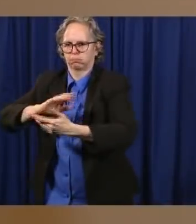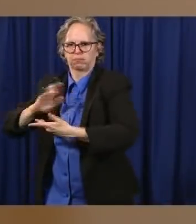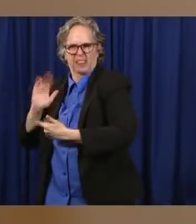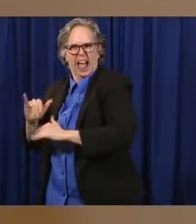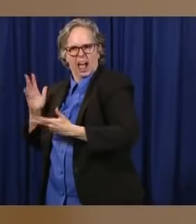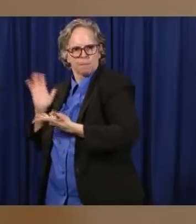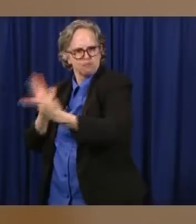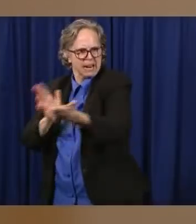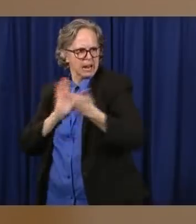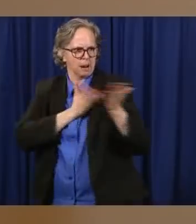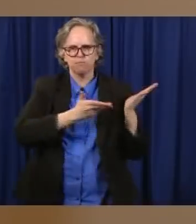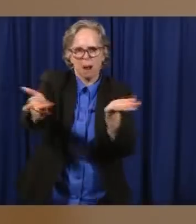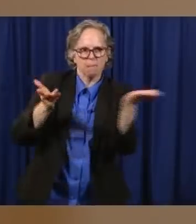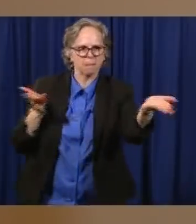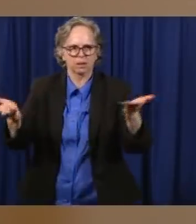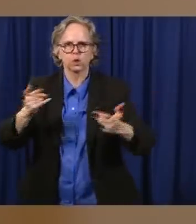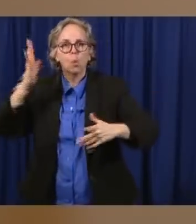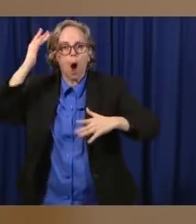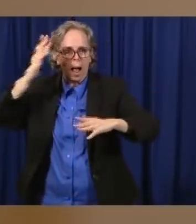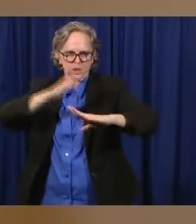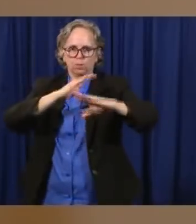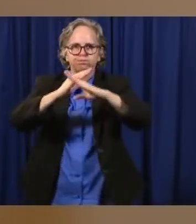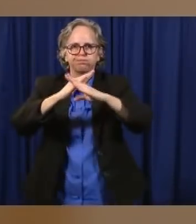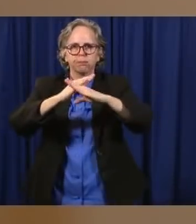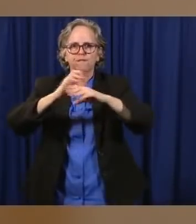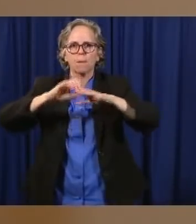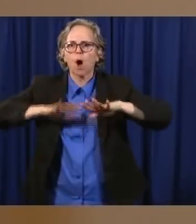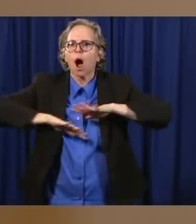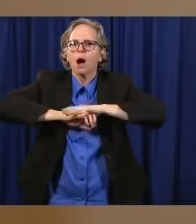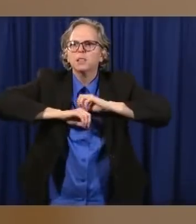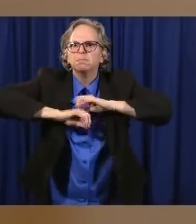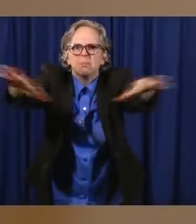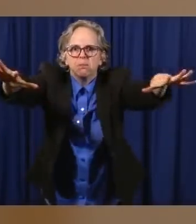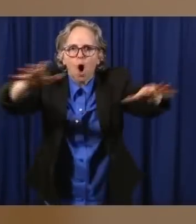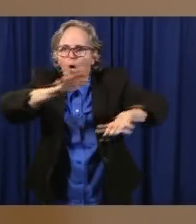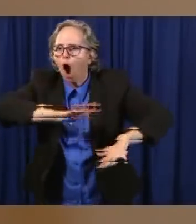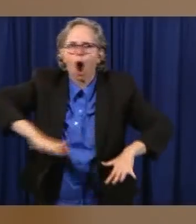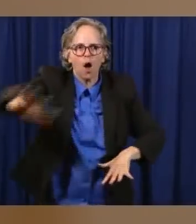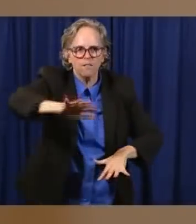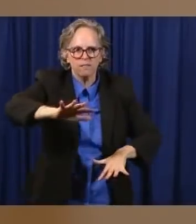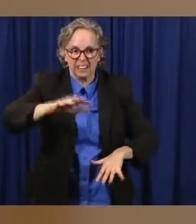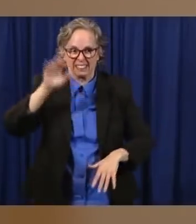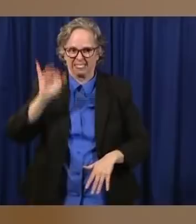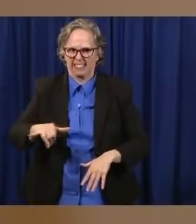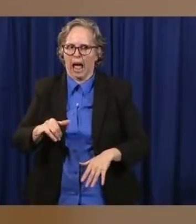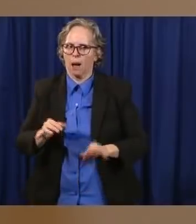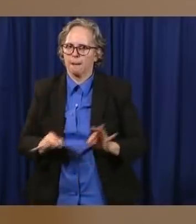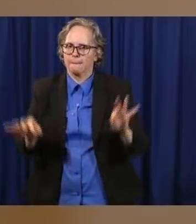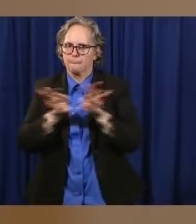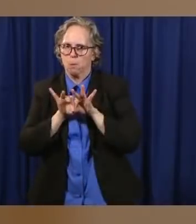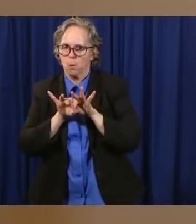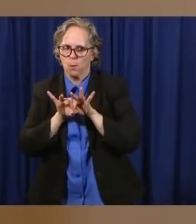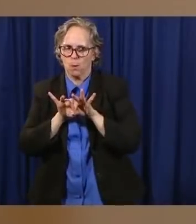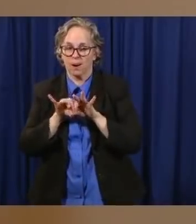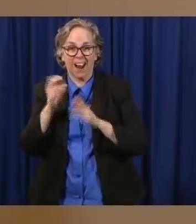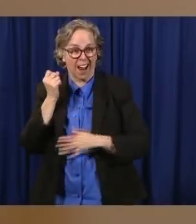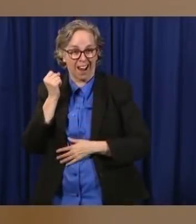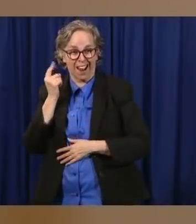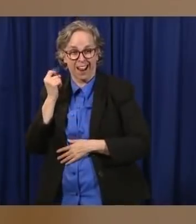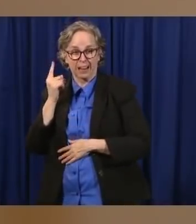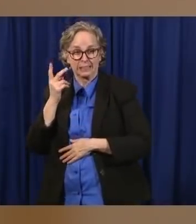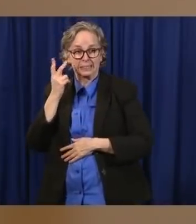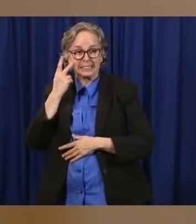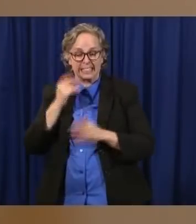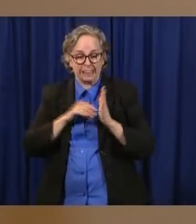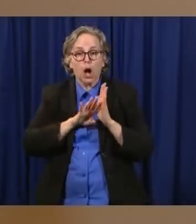spreading throughout the rest of the community. That's going to be key, because what we're going to see, you know, you always see that curve and it tails off, but what it's